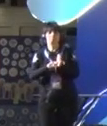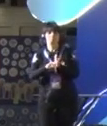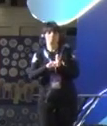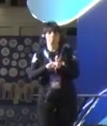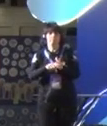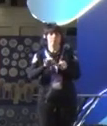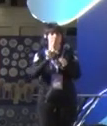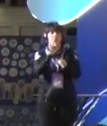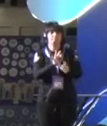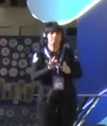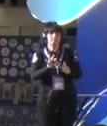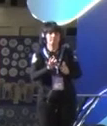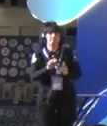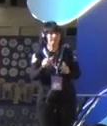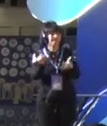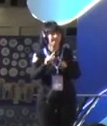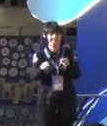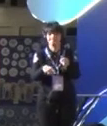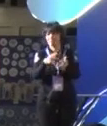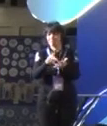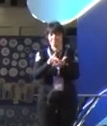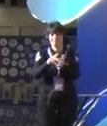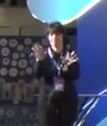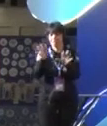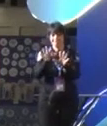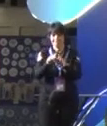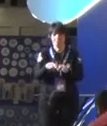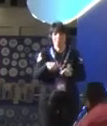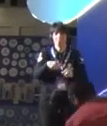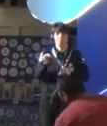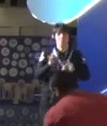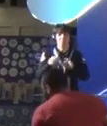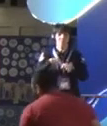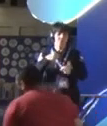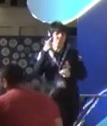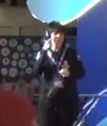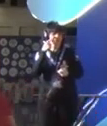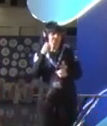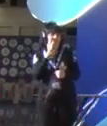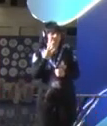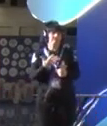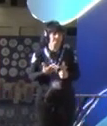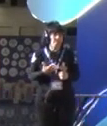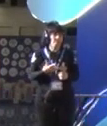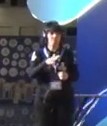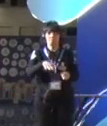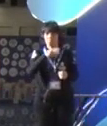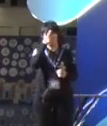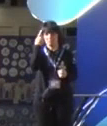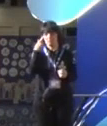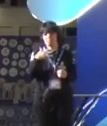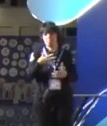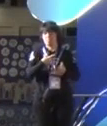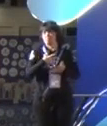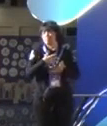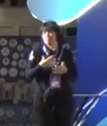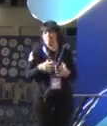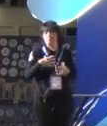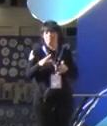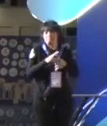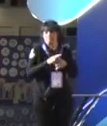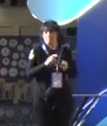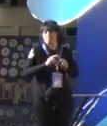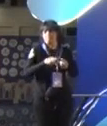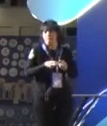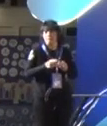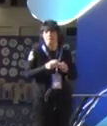true. I have done what I thought was interesting, what I hoped would work, what I hoped people would relate to. And then if there has been research or